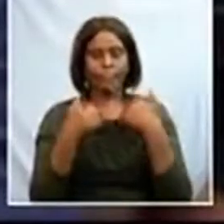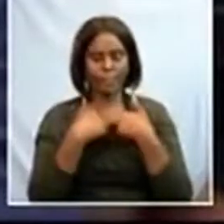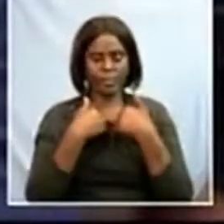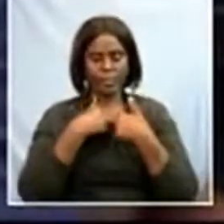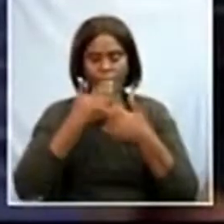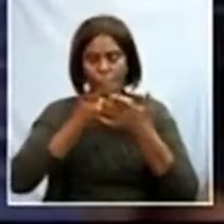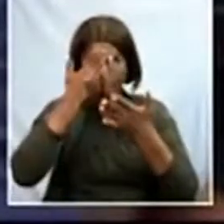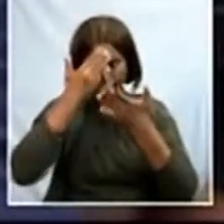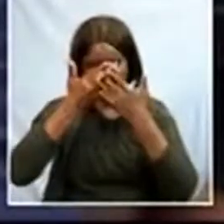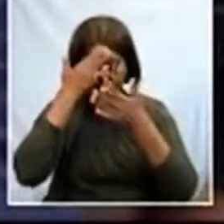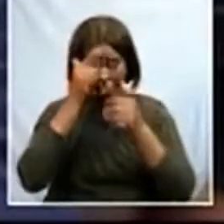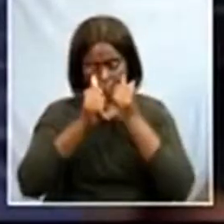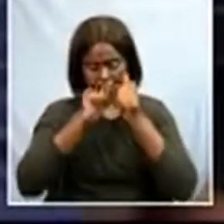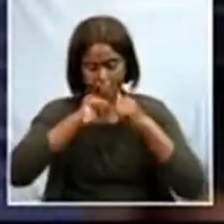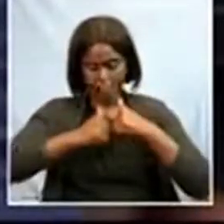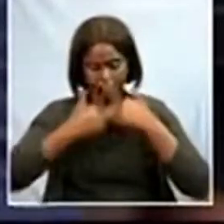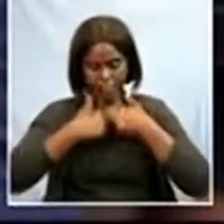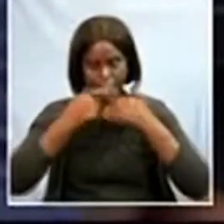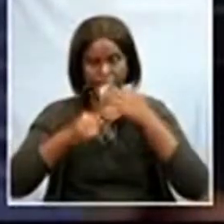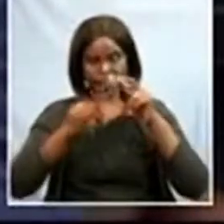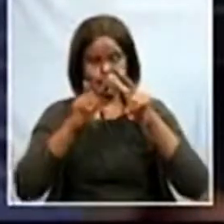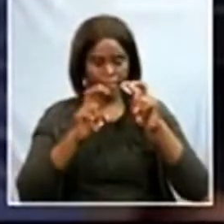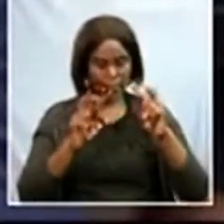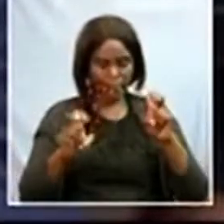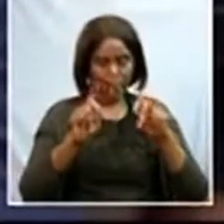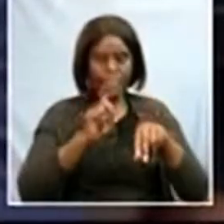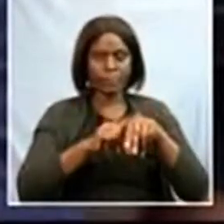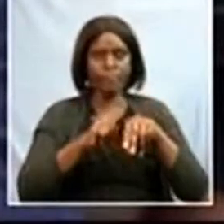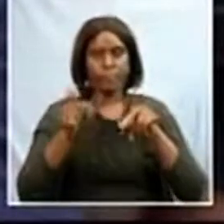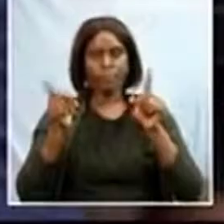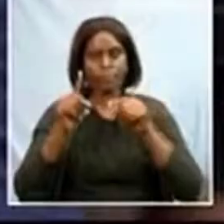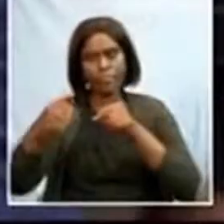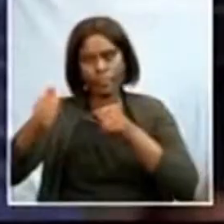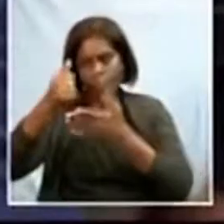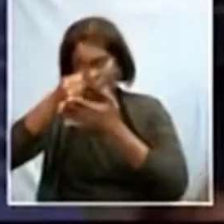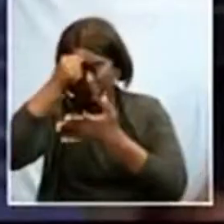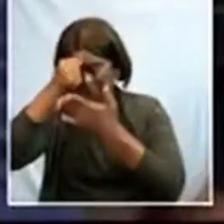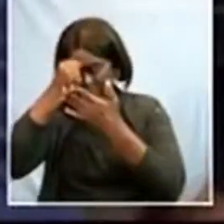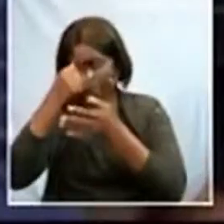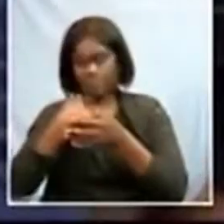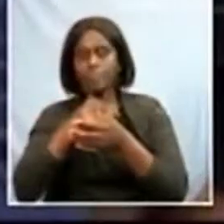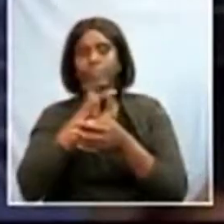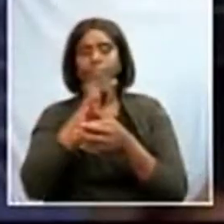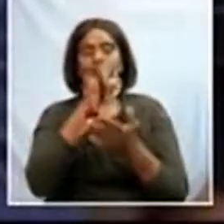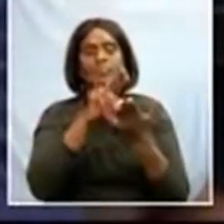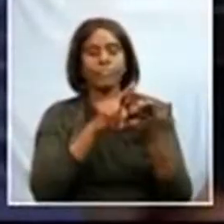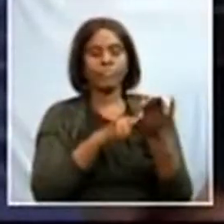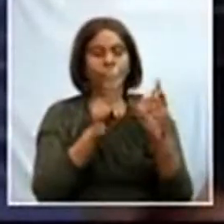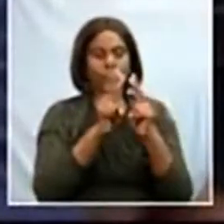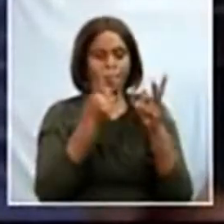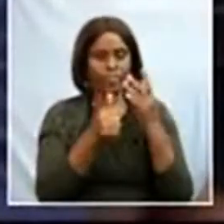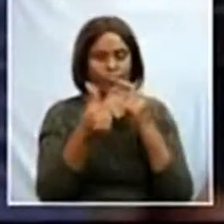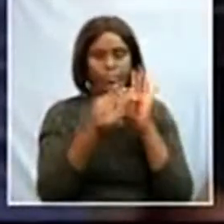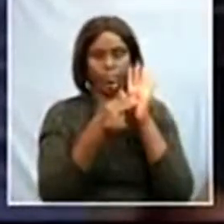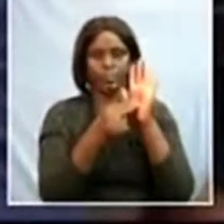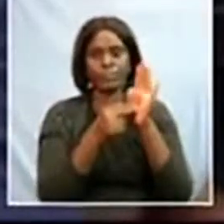students, because we conducted our due diligence during a time when the students had not yet reported, and so they showed us